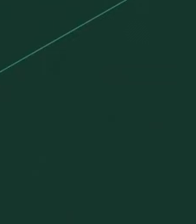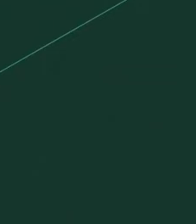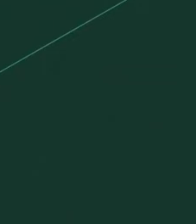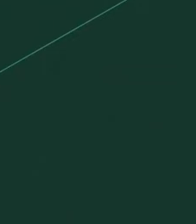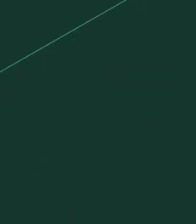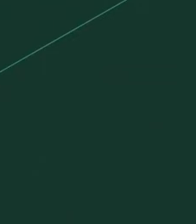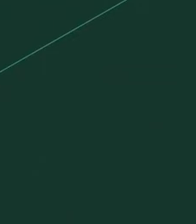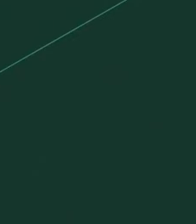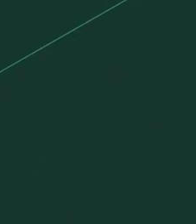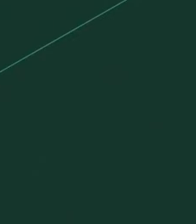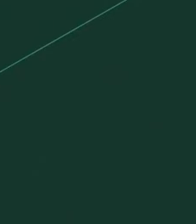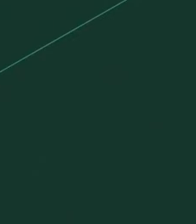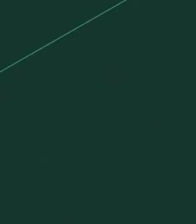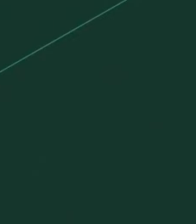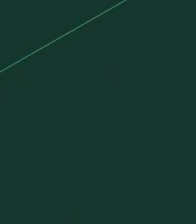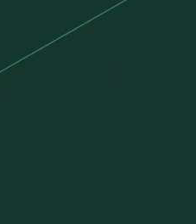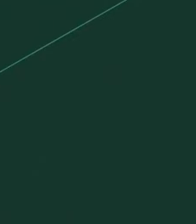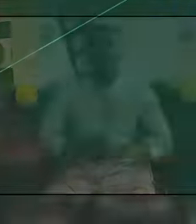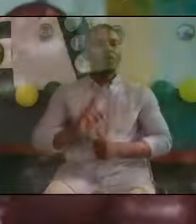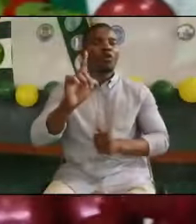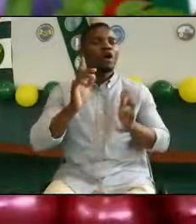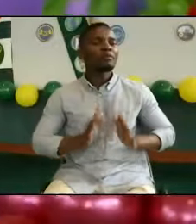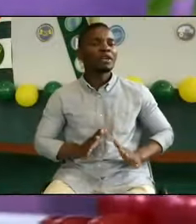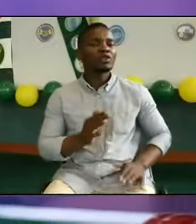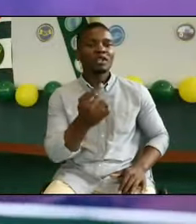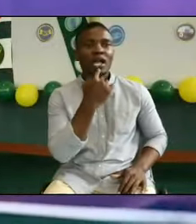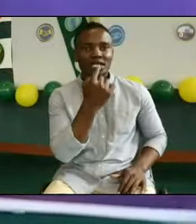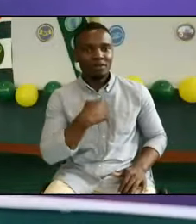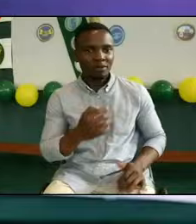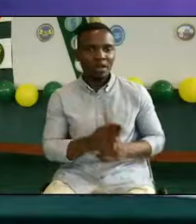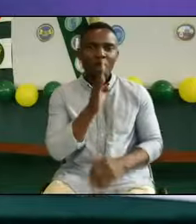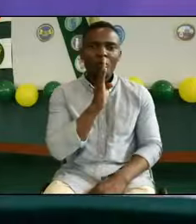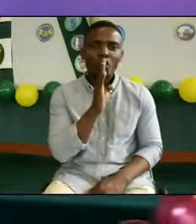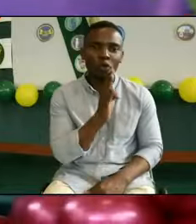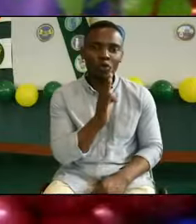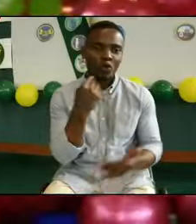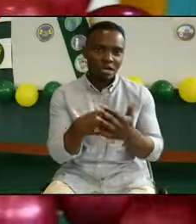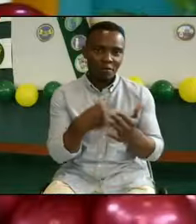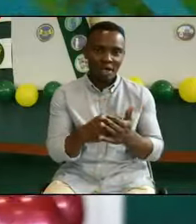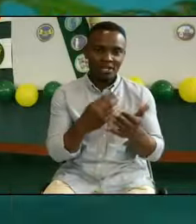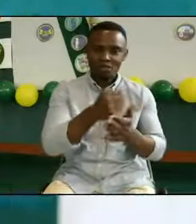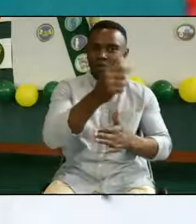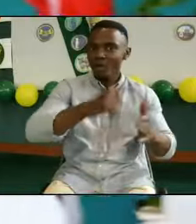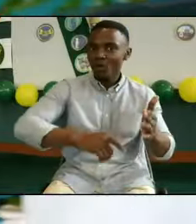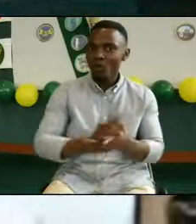heard one of the people told me, I borrow money to buy television. I borrow money I borrow money to buy iPhone. I borrow money